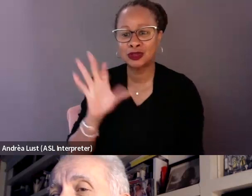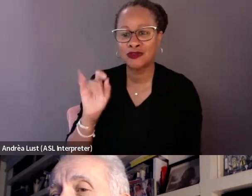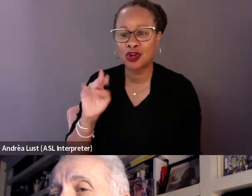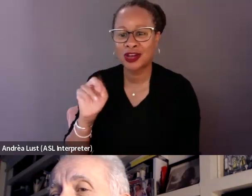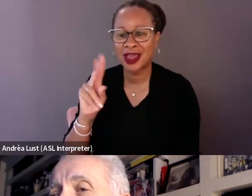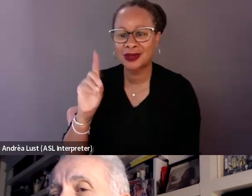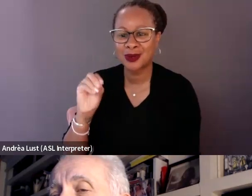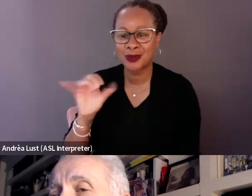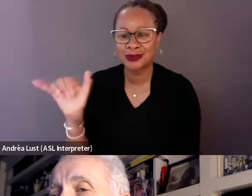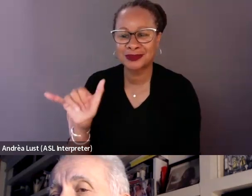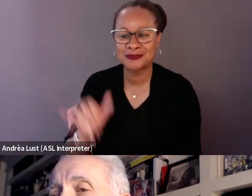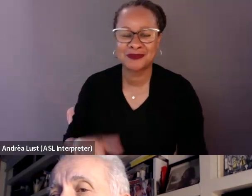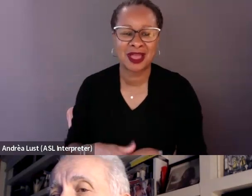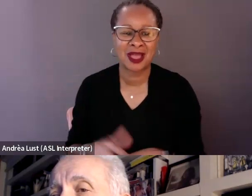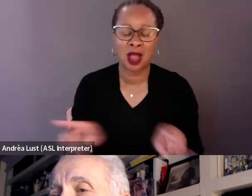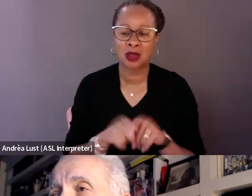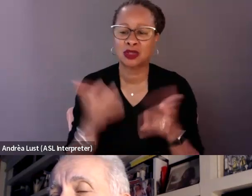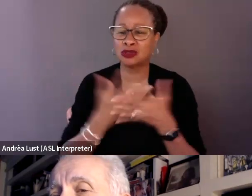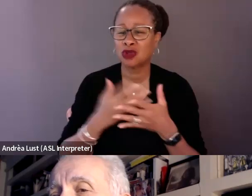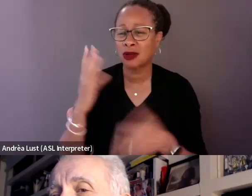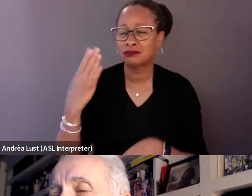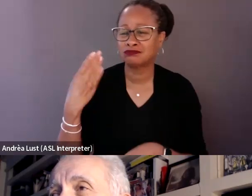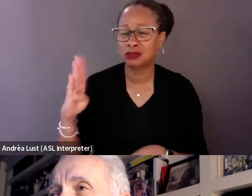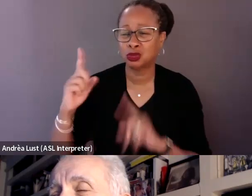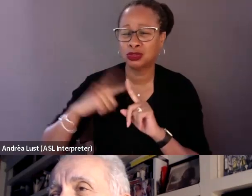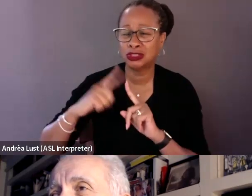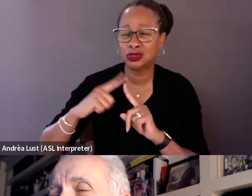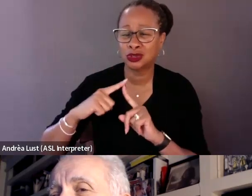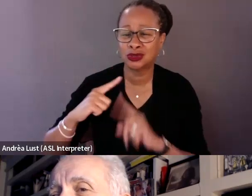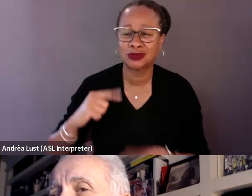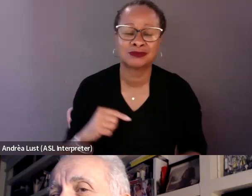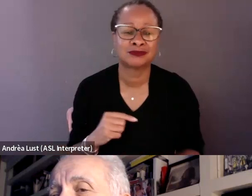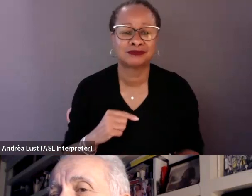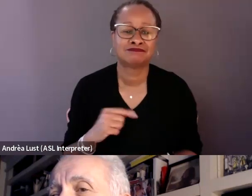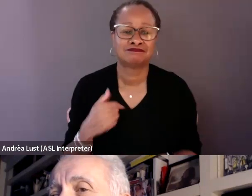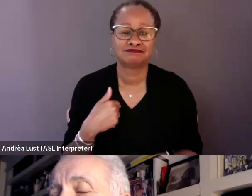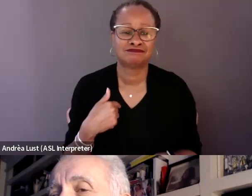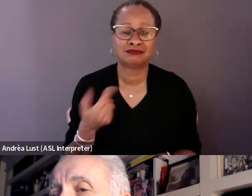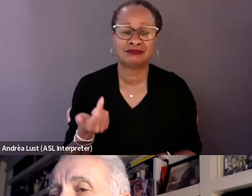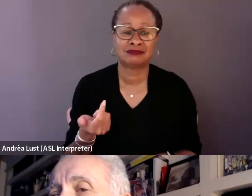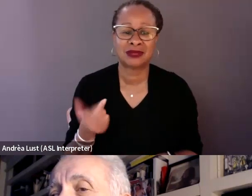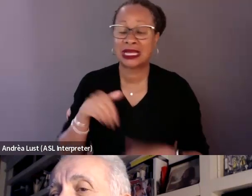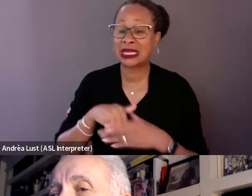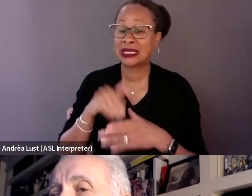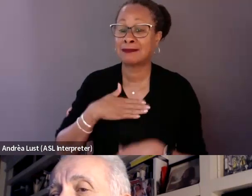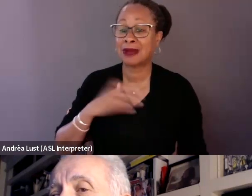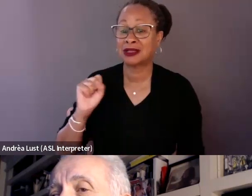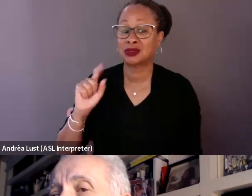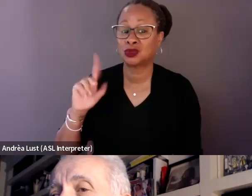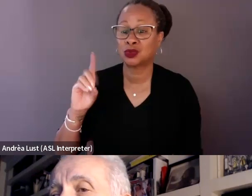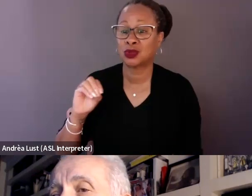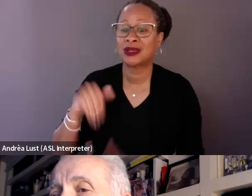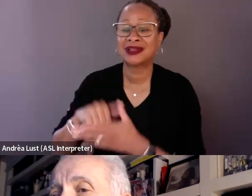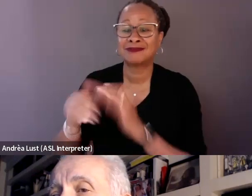have also a dark blue t-shirt, and I am in my studio in the